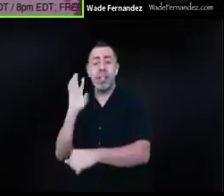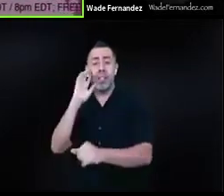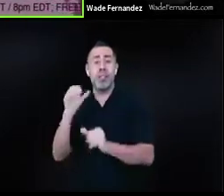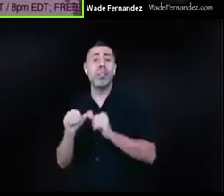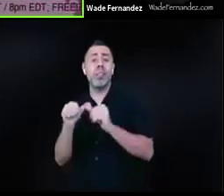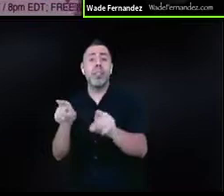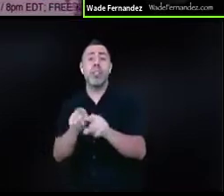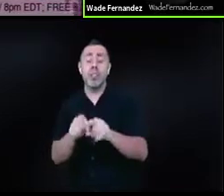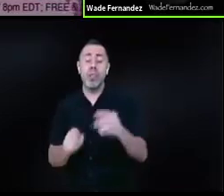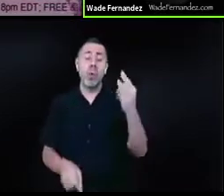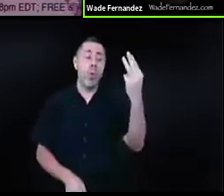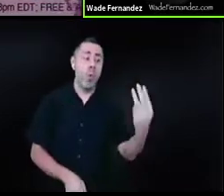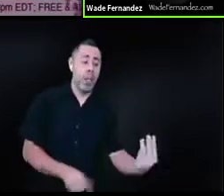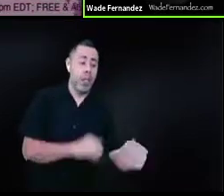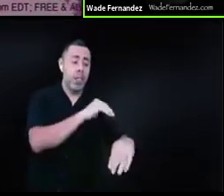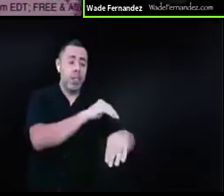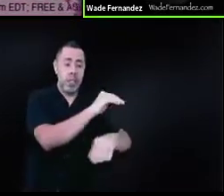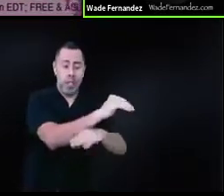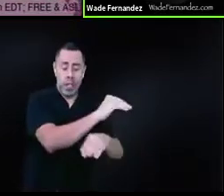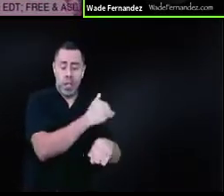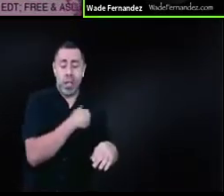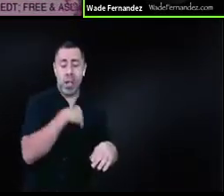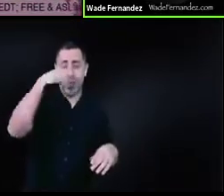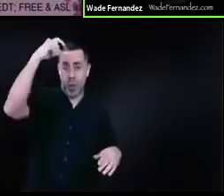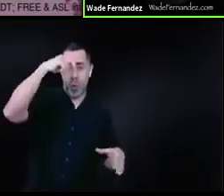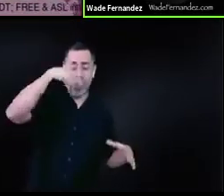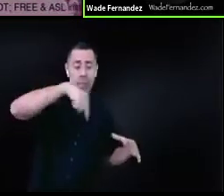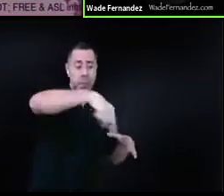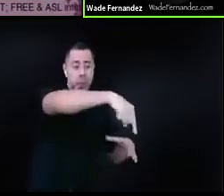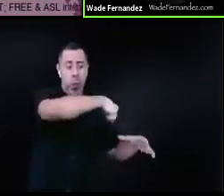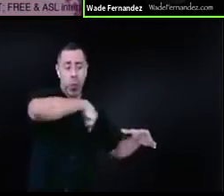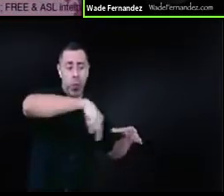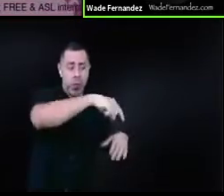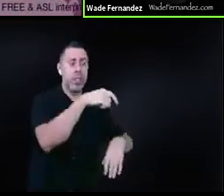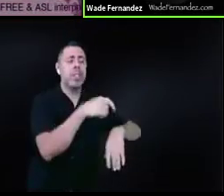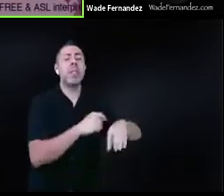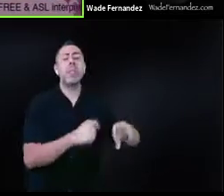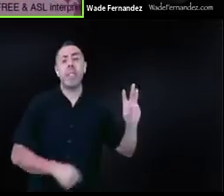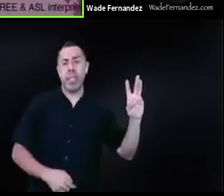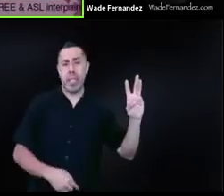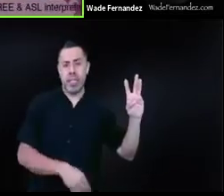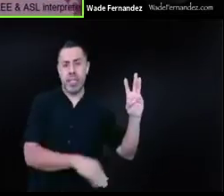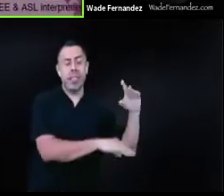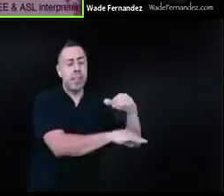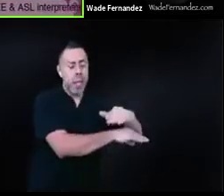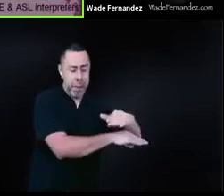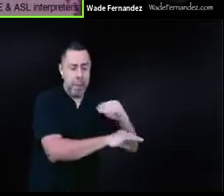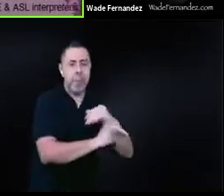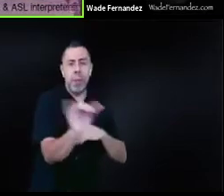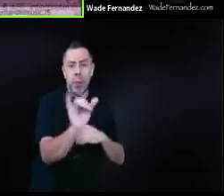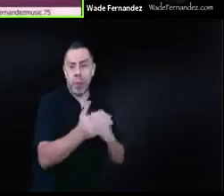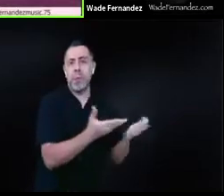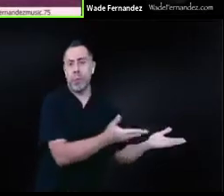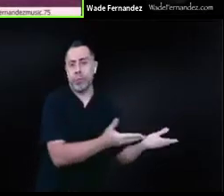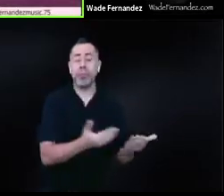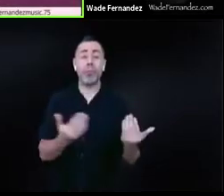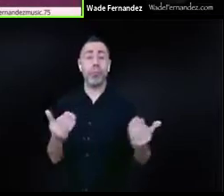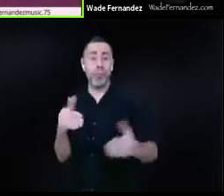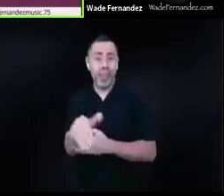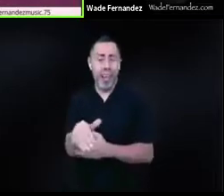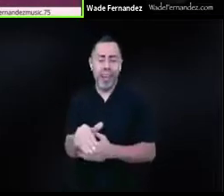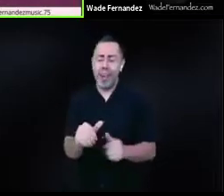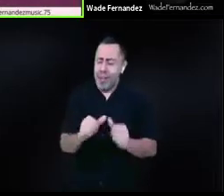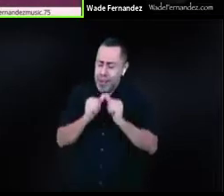Circle at 6 p.m. Mountain Daylight Time as well. So this evening we're so blessed to have our brother